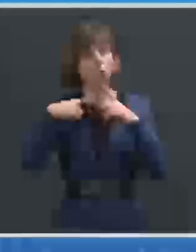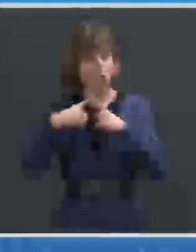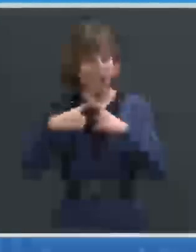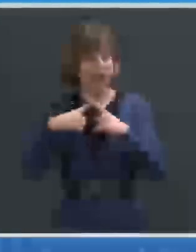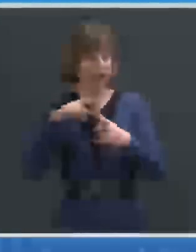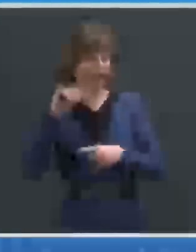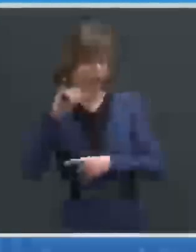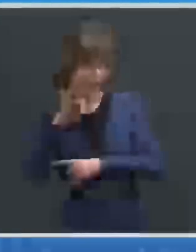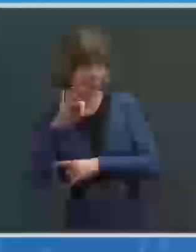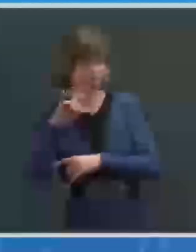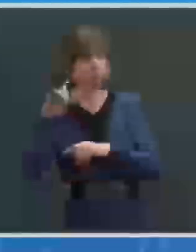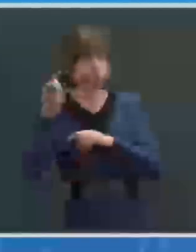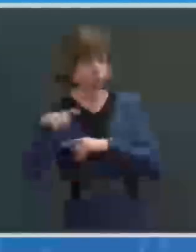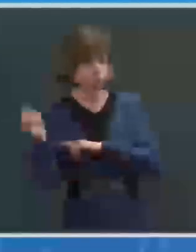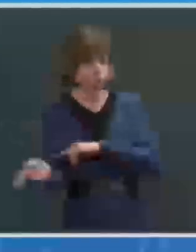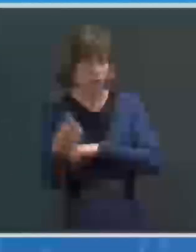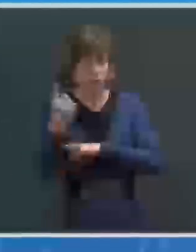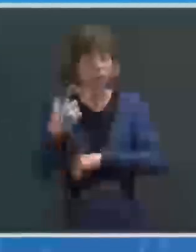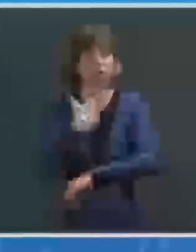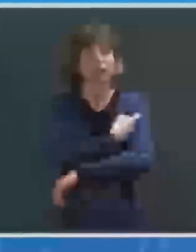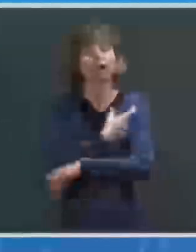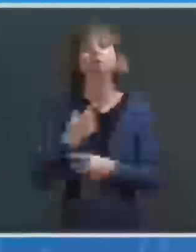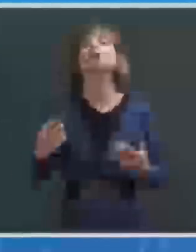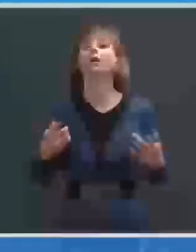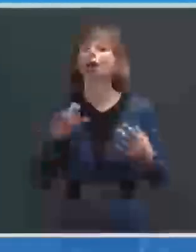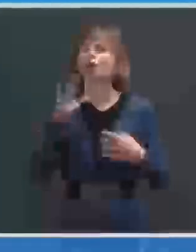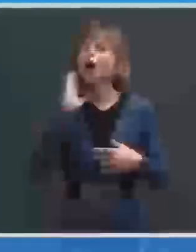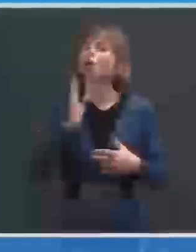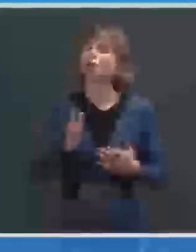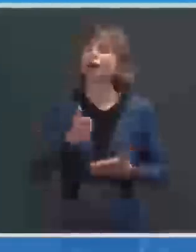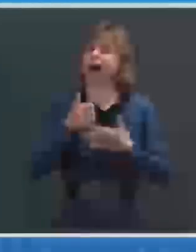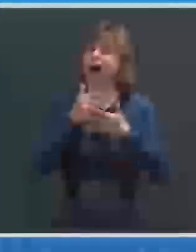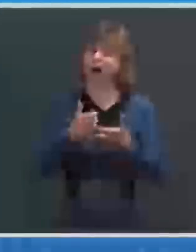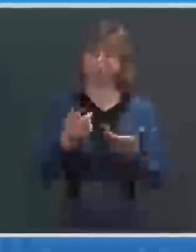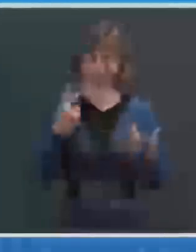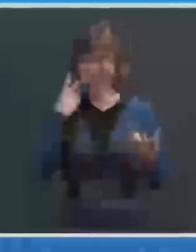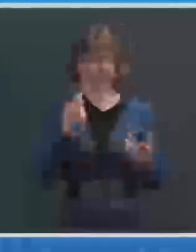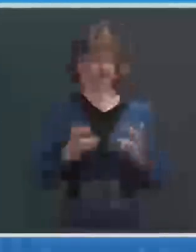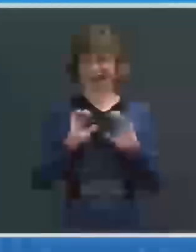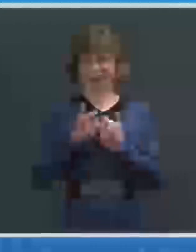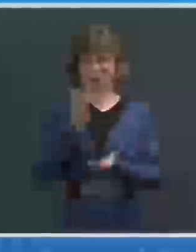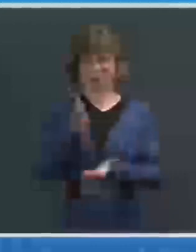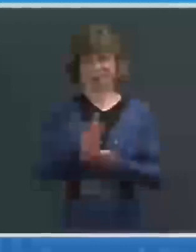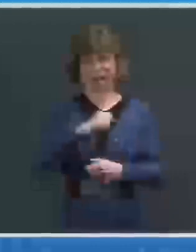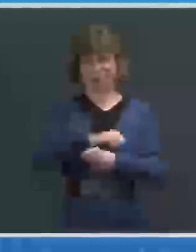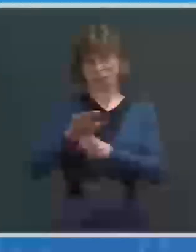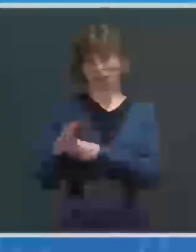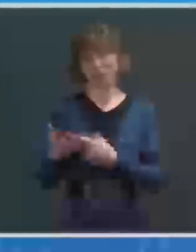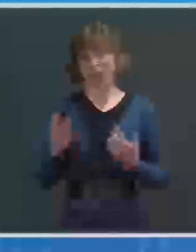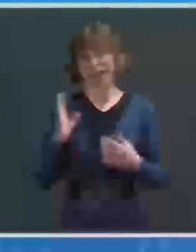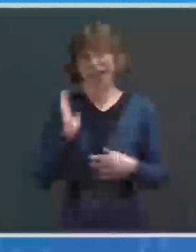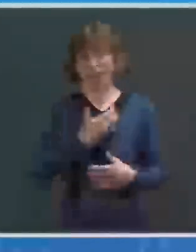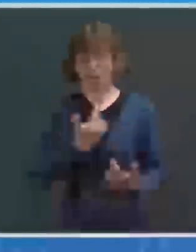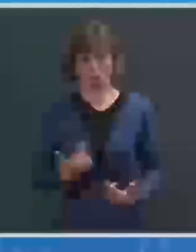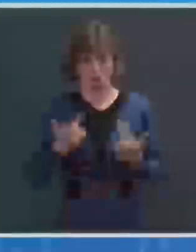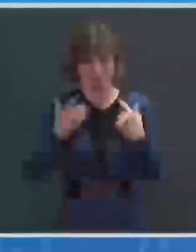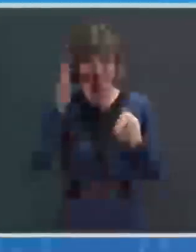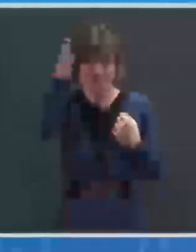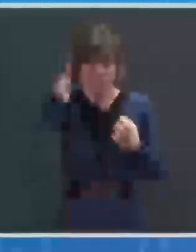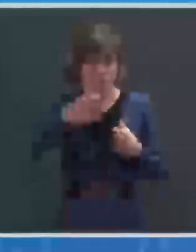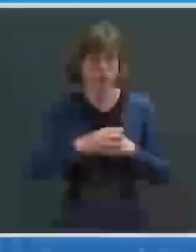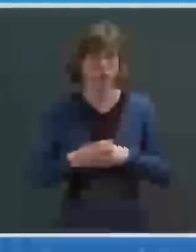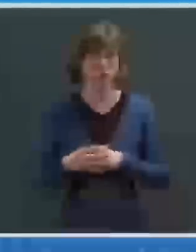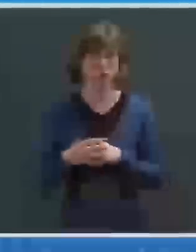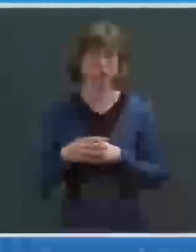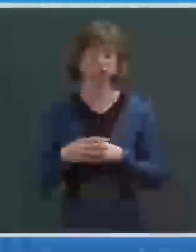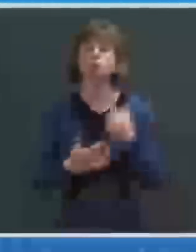vaccinated, will determine how quickly we can stop this pandemic and what life will look like in the coming months ahead. The most